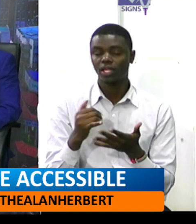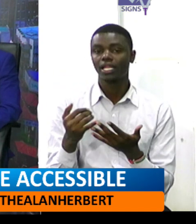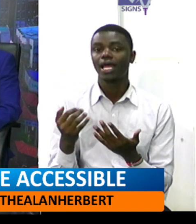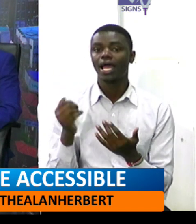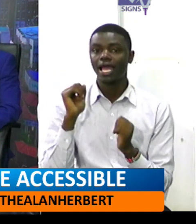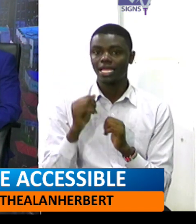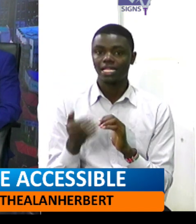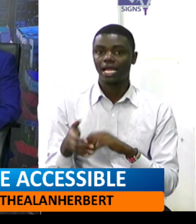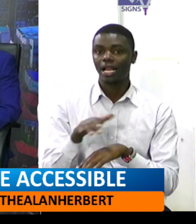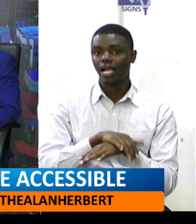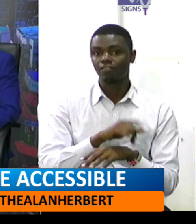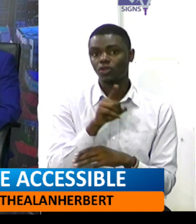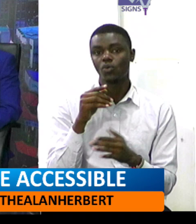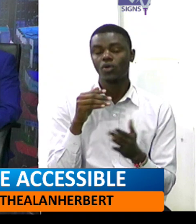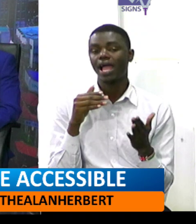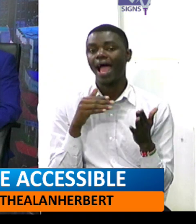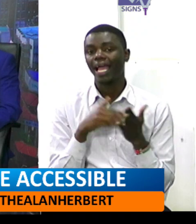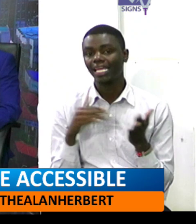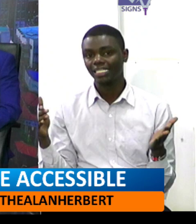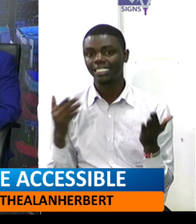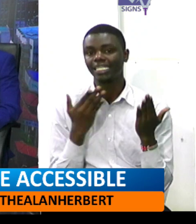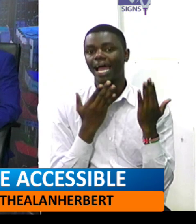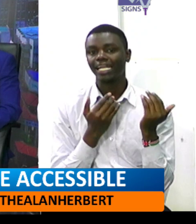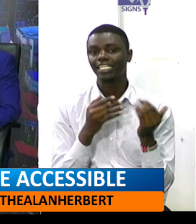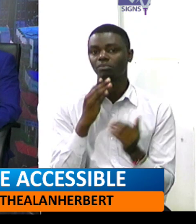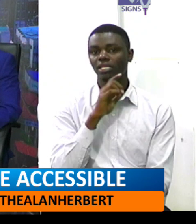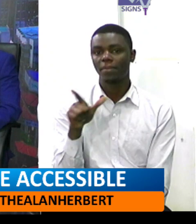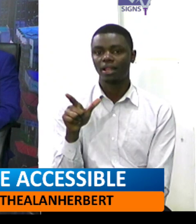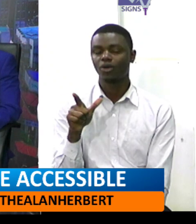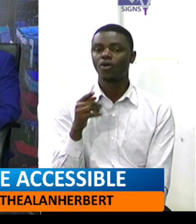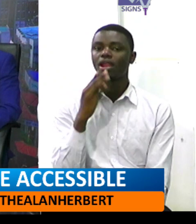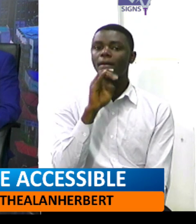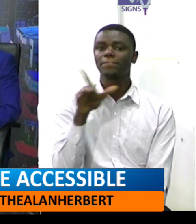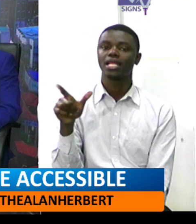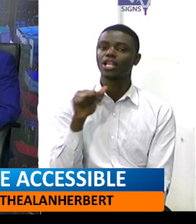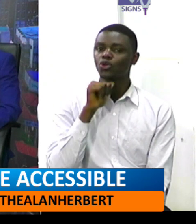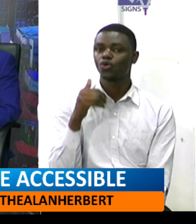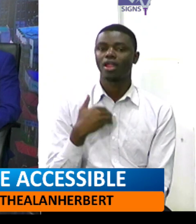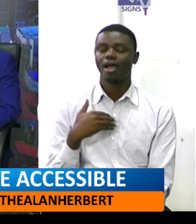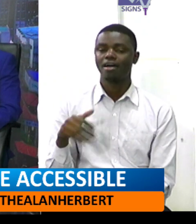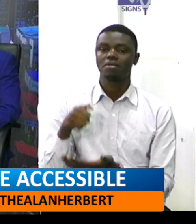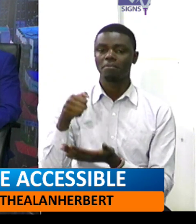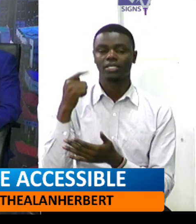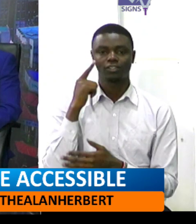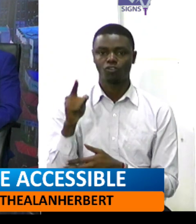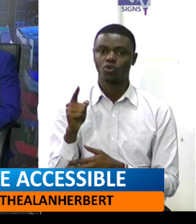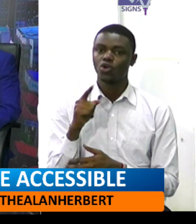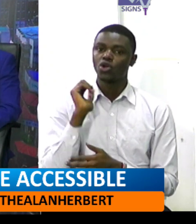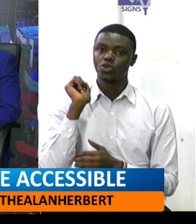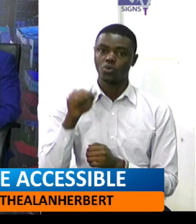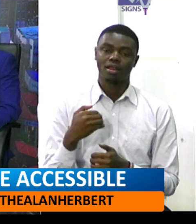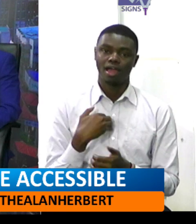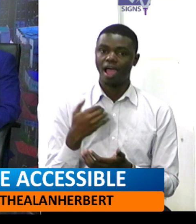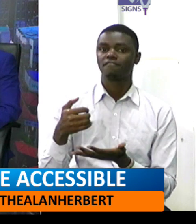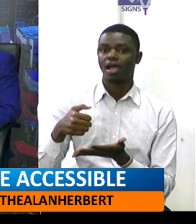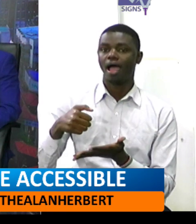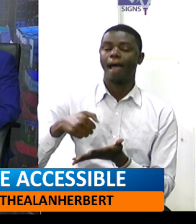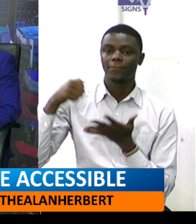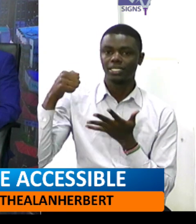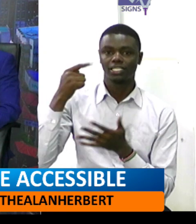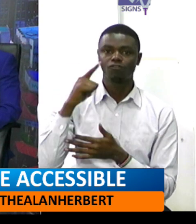cushion you against unexpected bills or bills that you do not have a budget for. At least you can have a budget for an